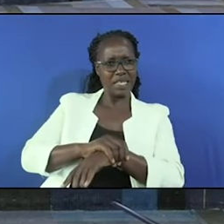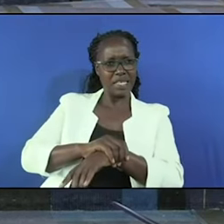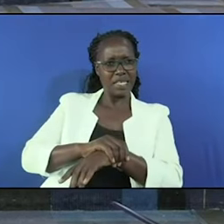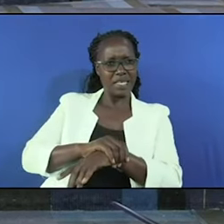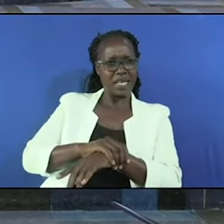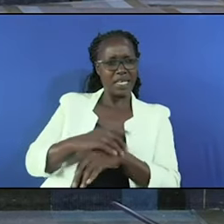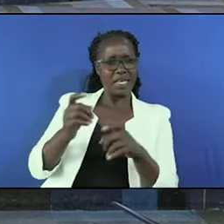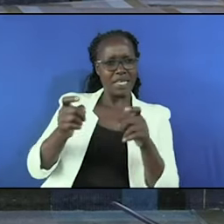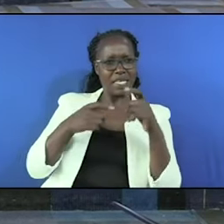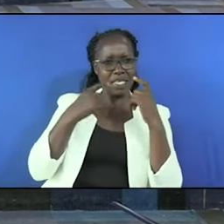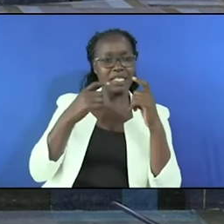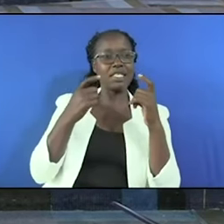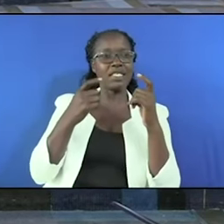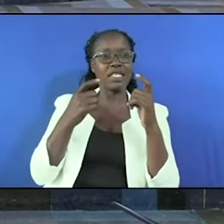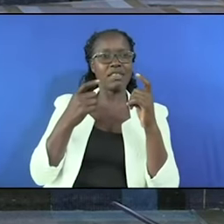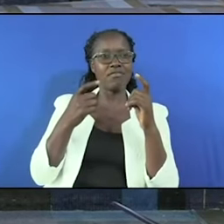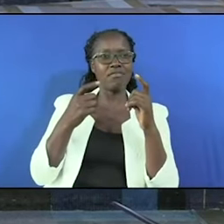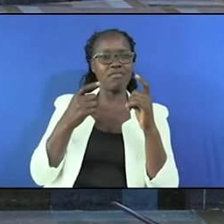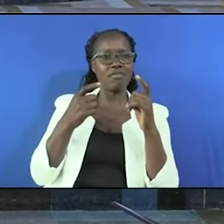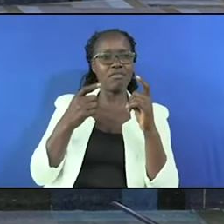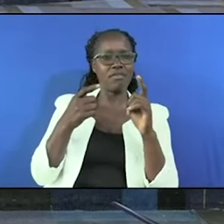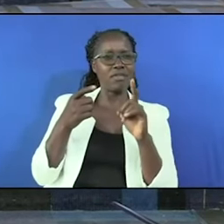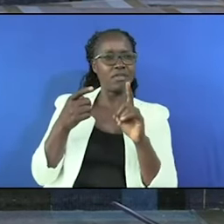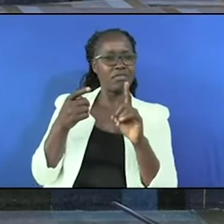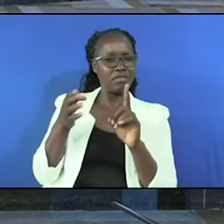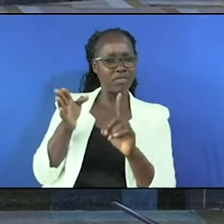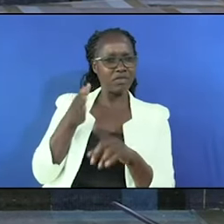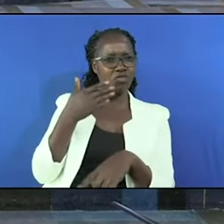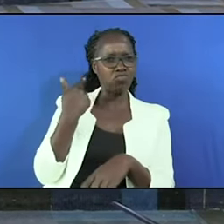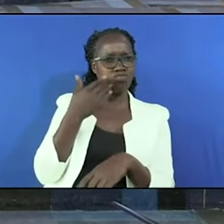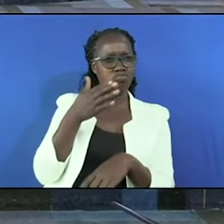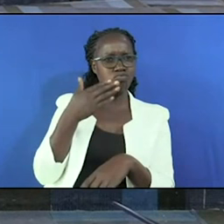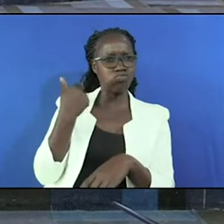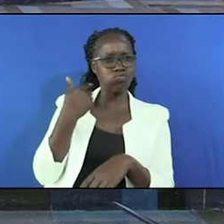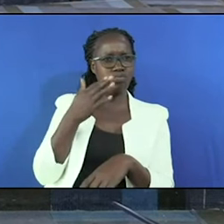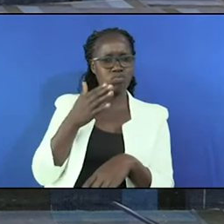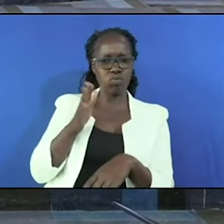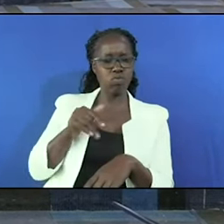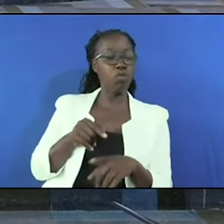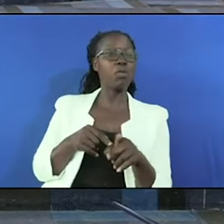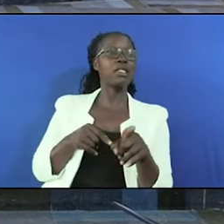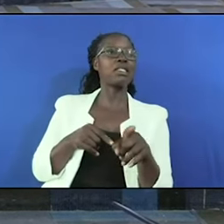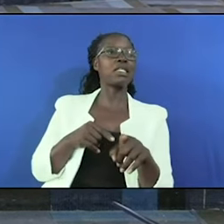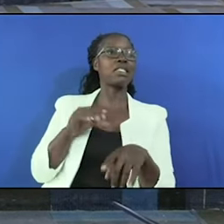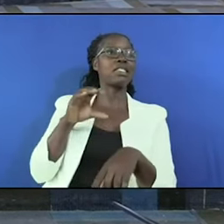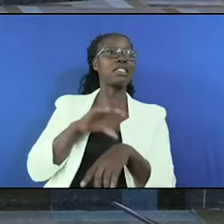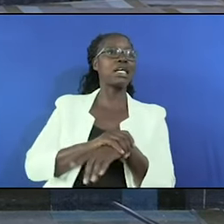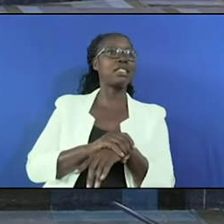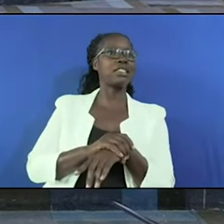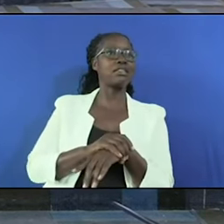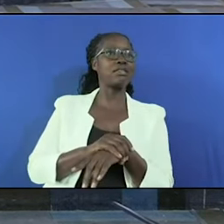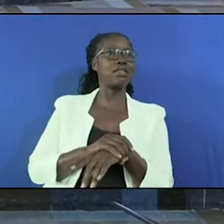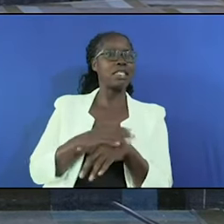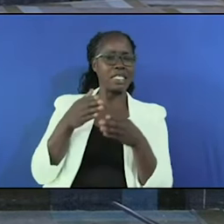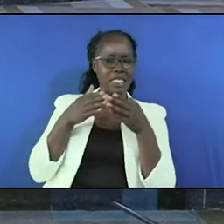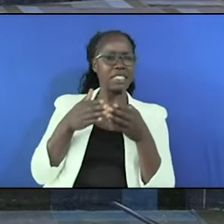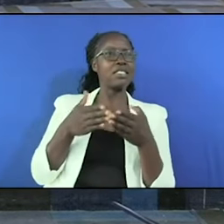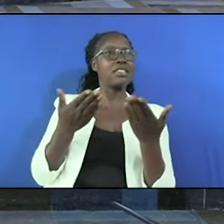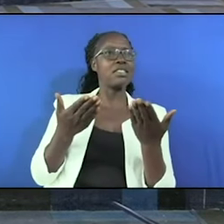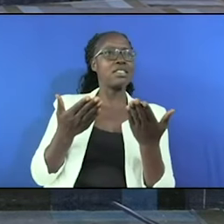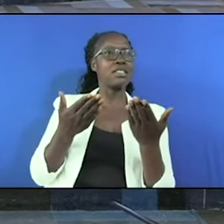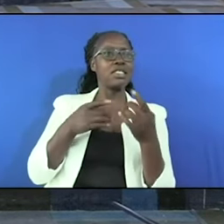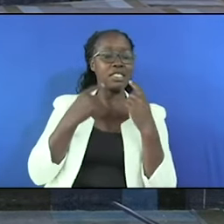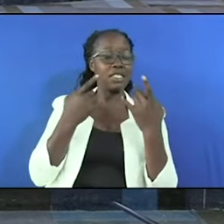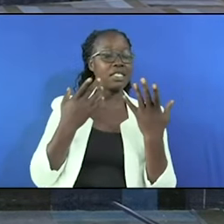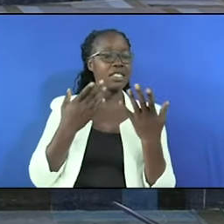in sinning, a woman caught, or any person caught sinning.